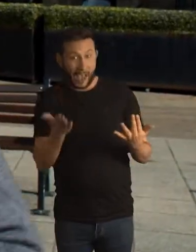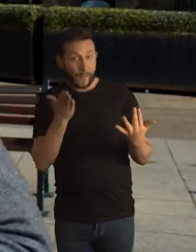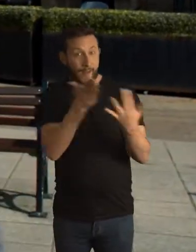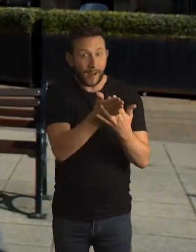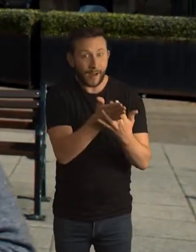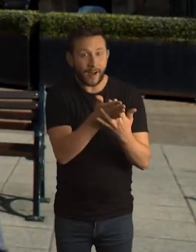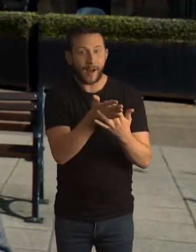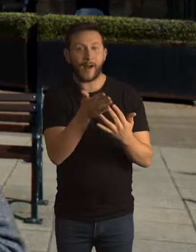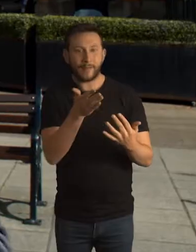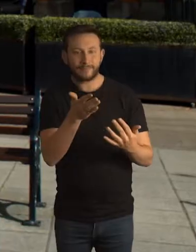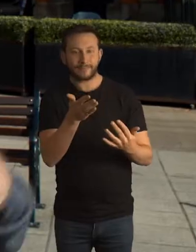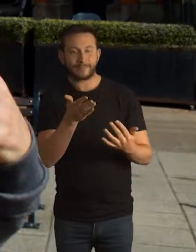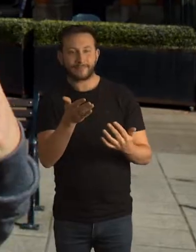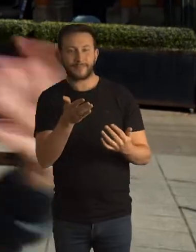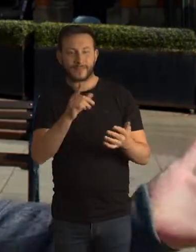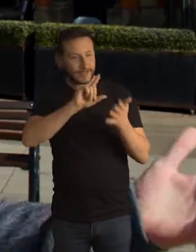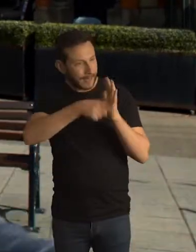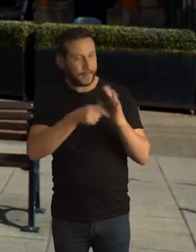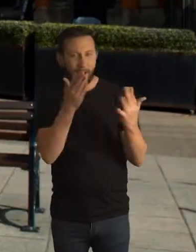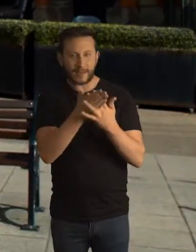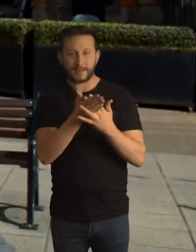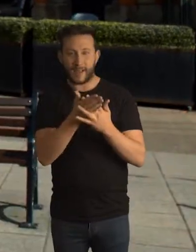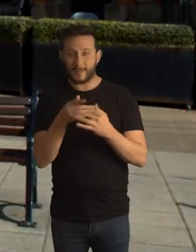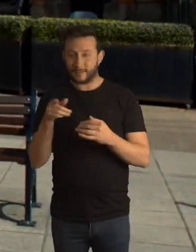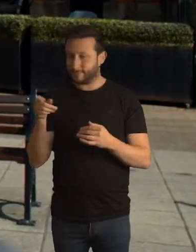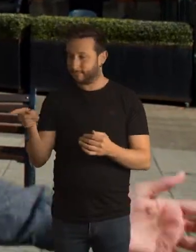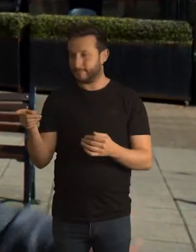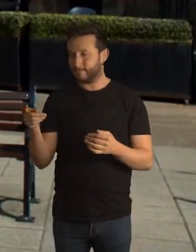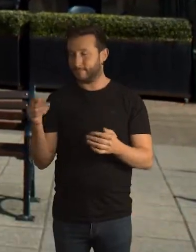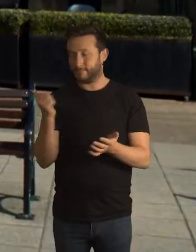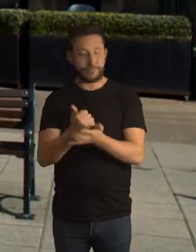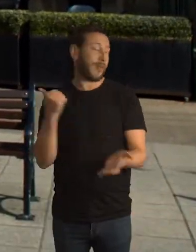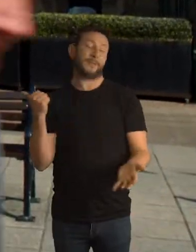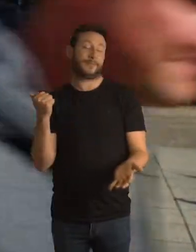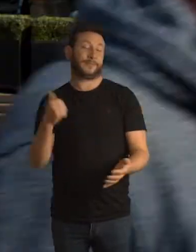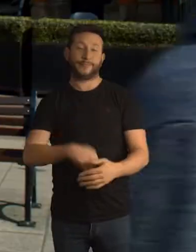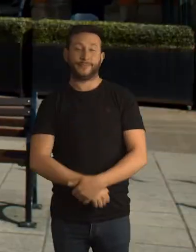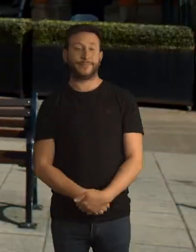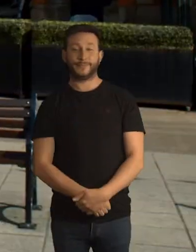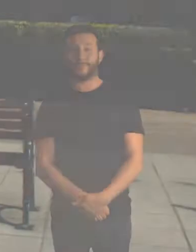100% disabled access, and she enjoyed it, I enjoyed it. Absolutely brilliant.